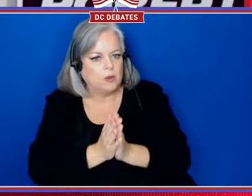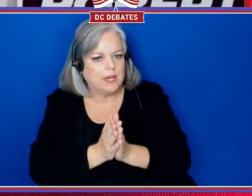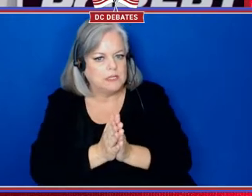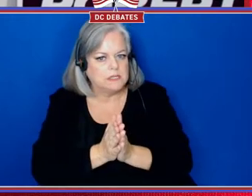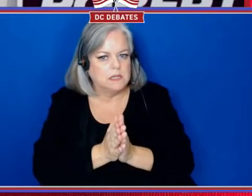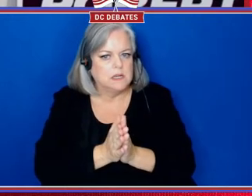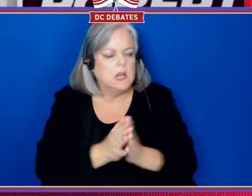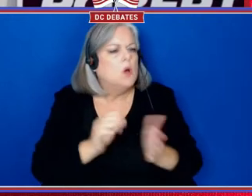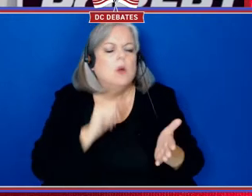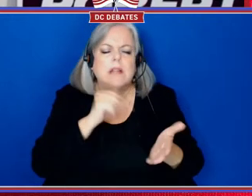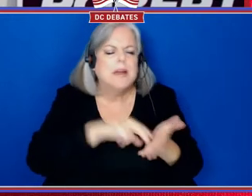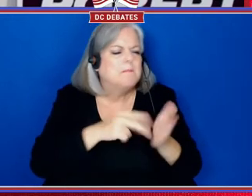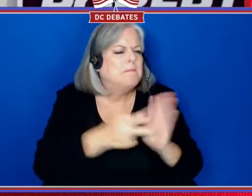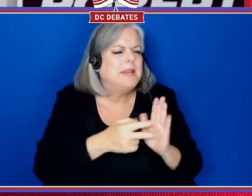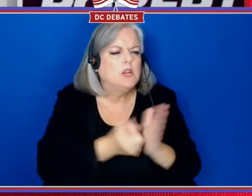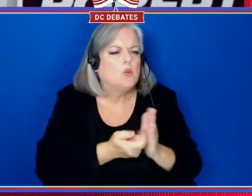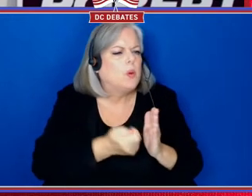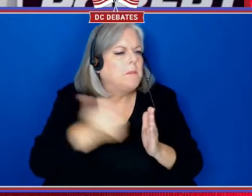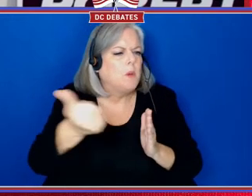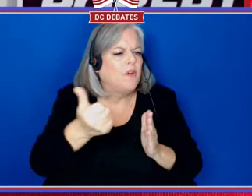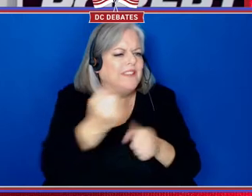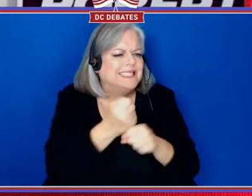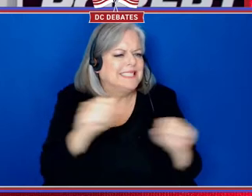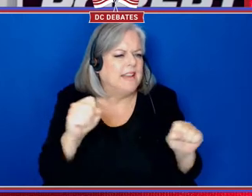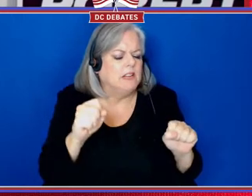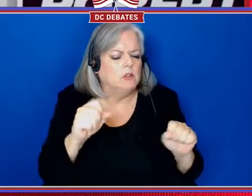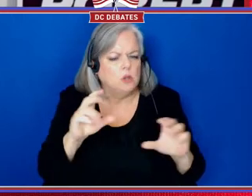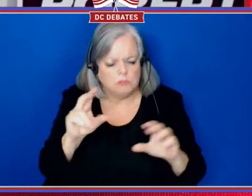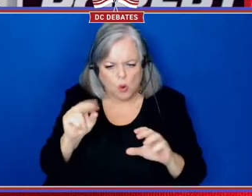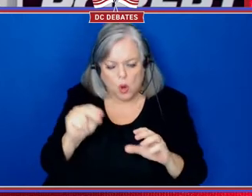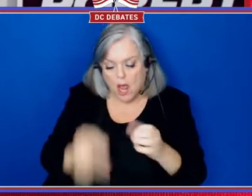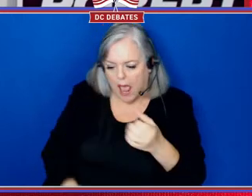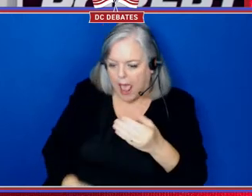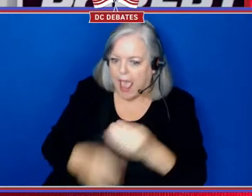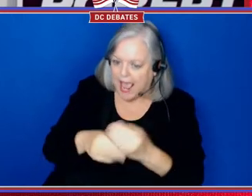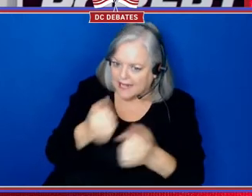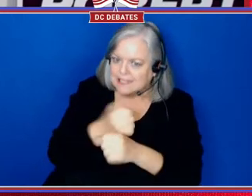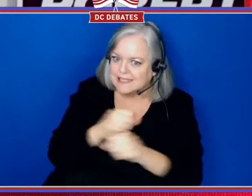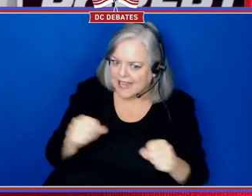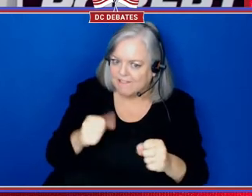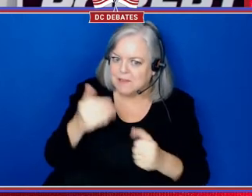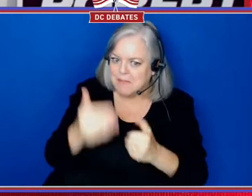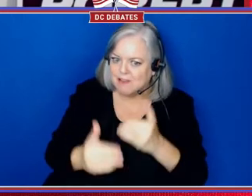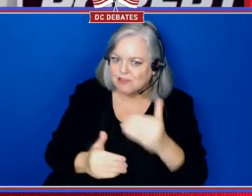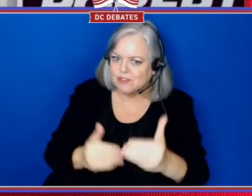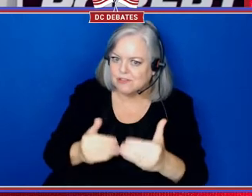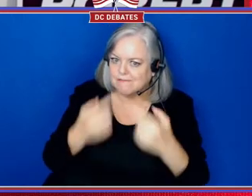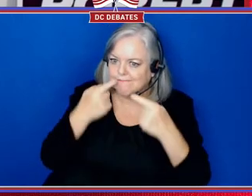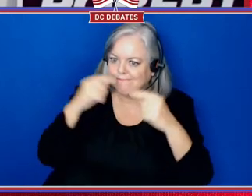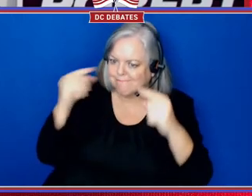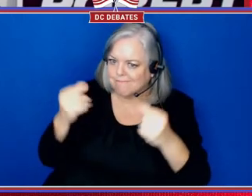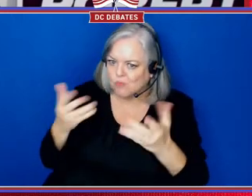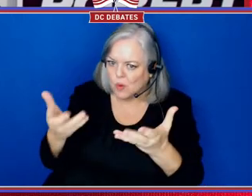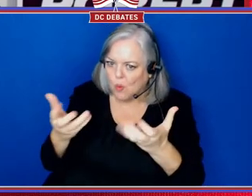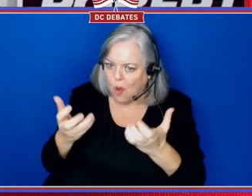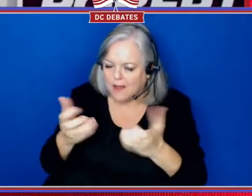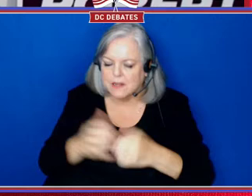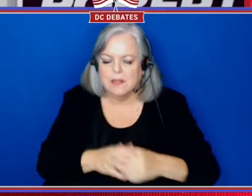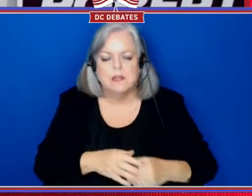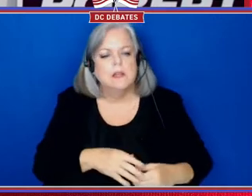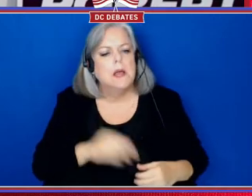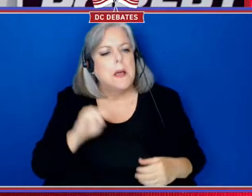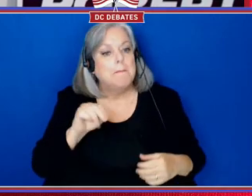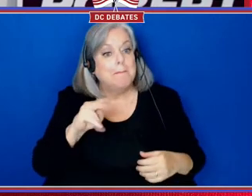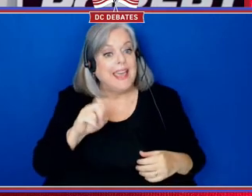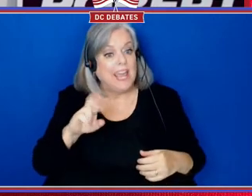about adding safety measures that will actually work. As mayor, I will understand that safety requires more than